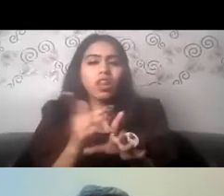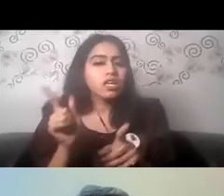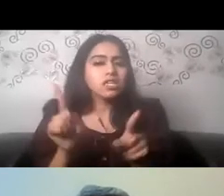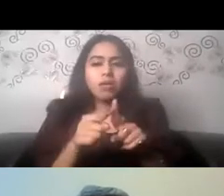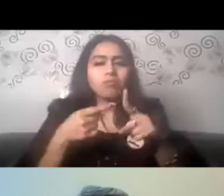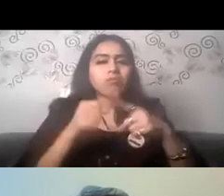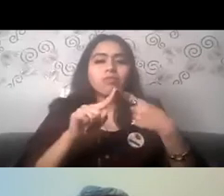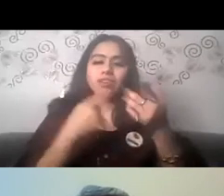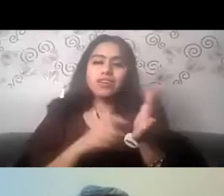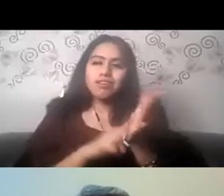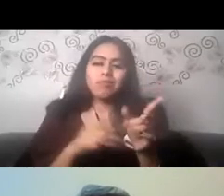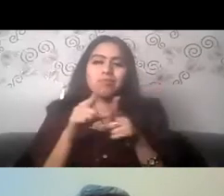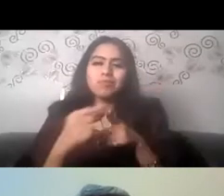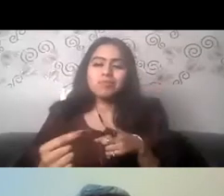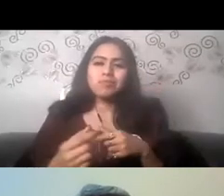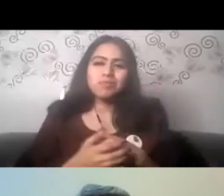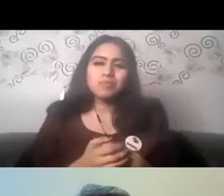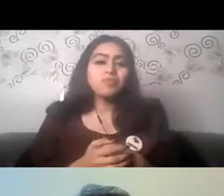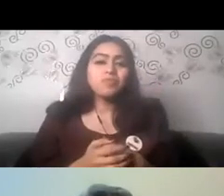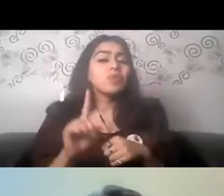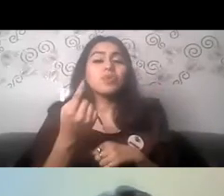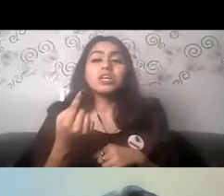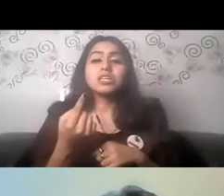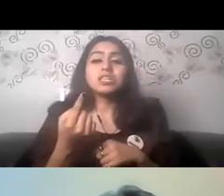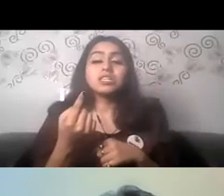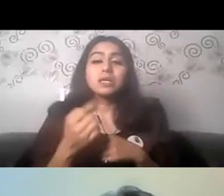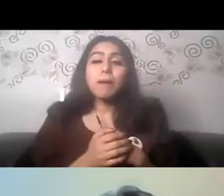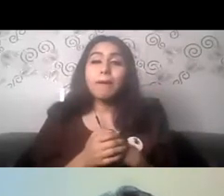do. So what would promote,